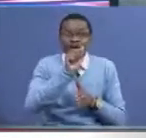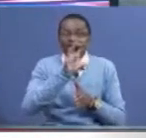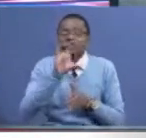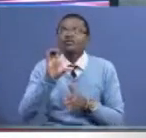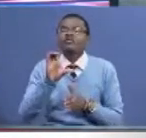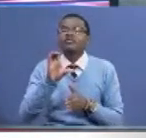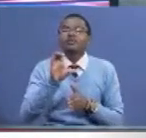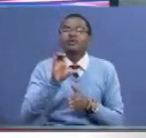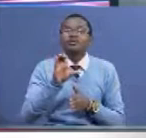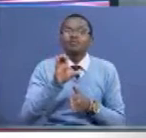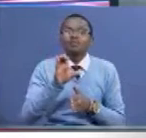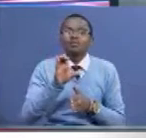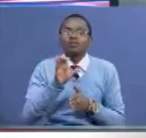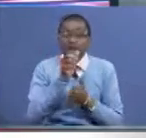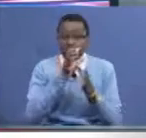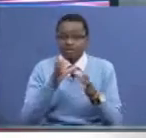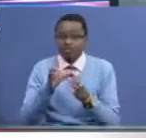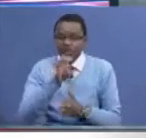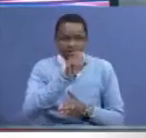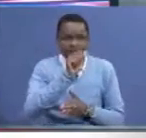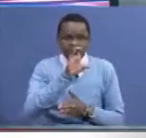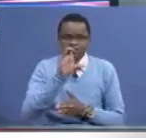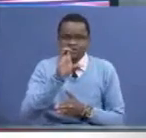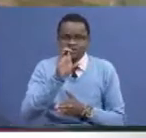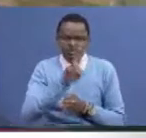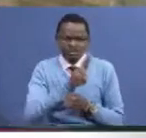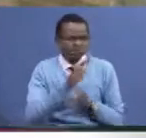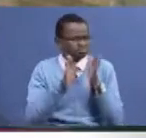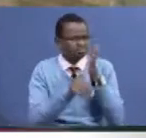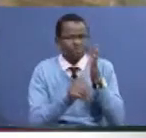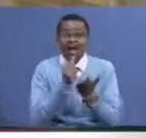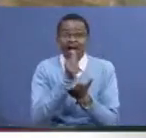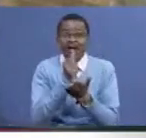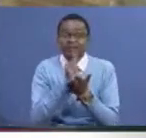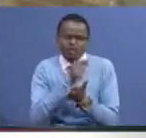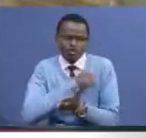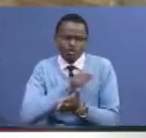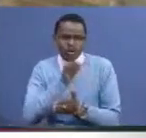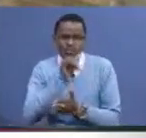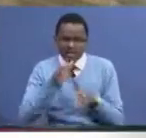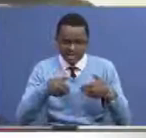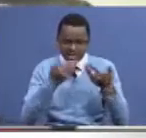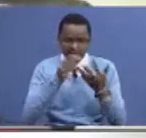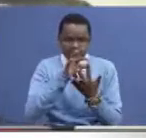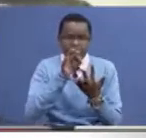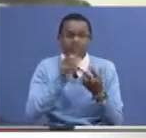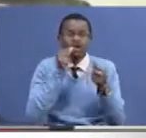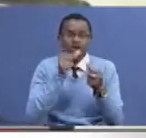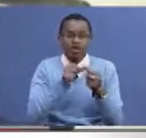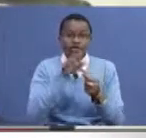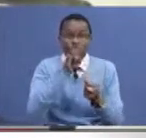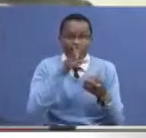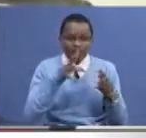Anti-Corruption Commission, EACC. According to the EACC, Ogola used his office to confer benefit by issuing appointment letters to